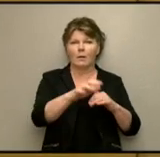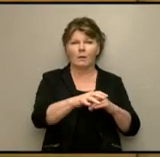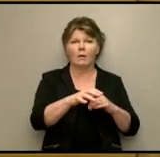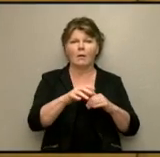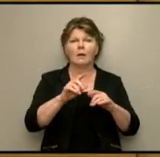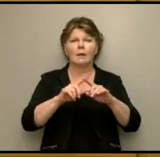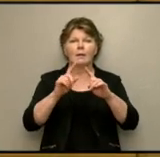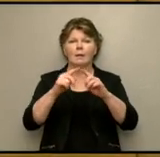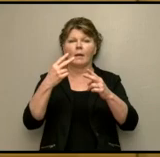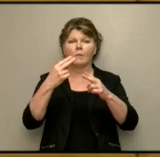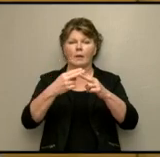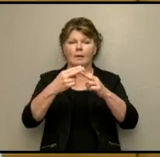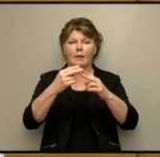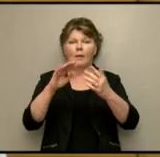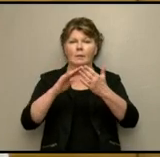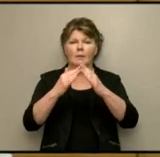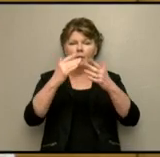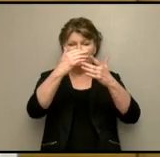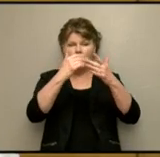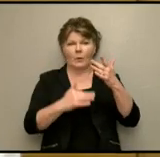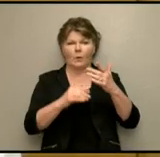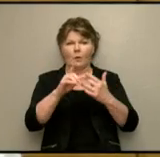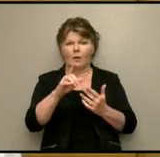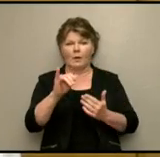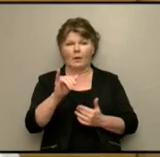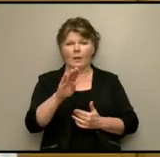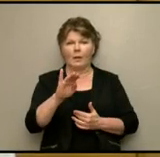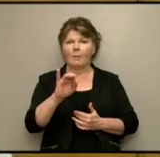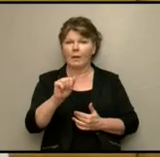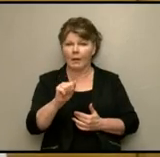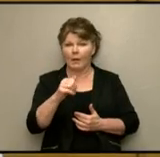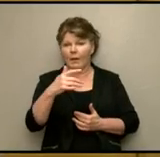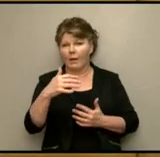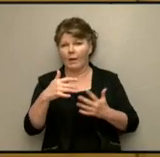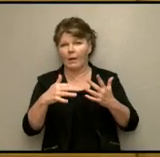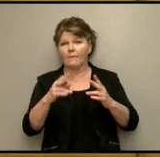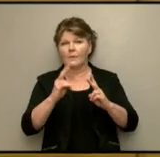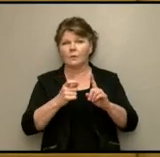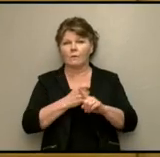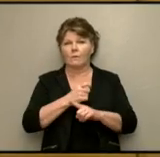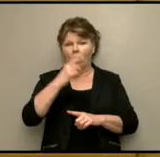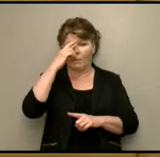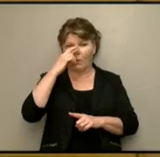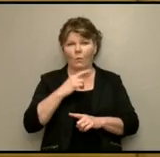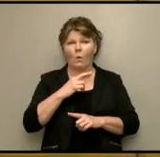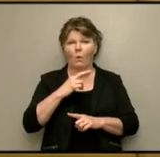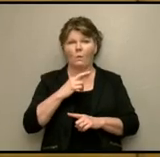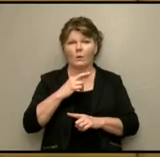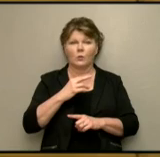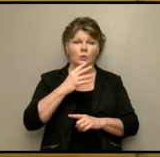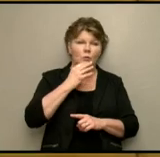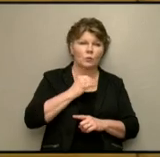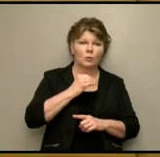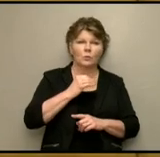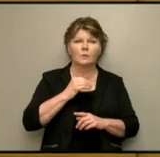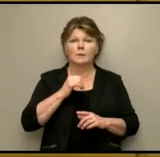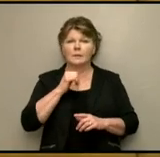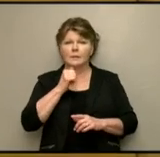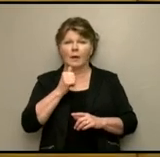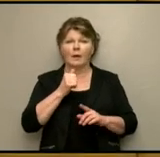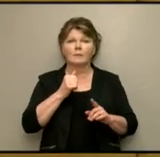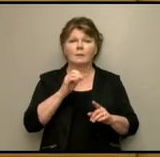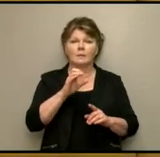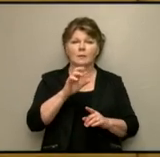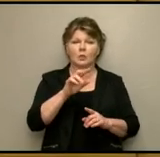Pamphylia, Egypt and the parts of Libya belonging to Cyrene, and visitors from Rome, both Jews and proselytes, Cretans